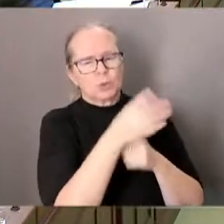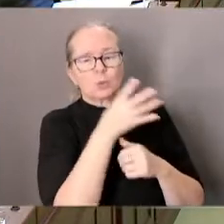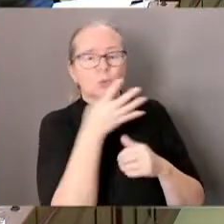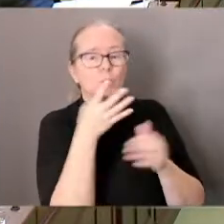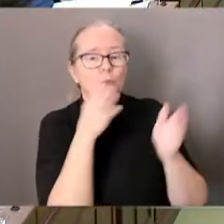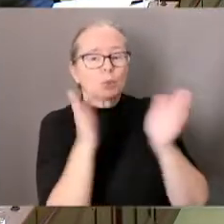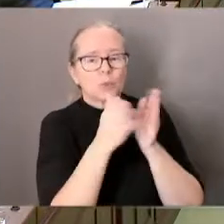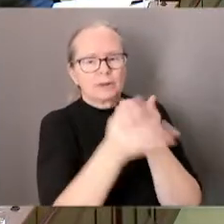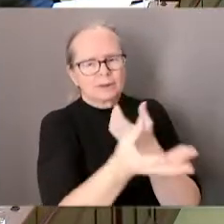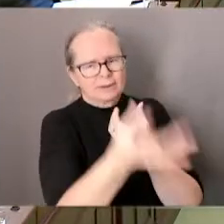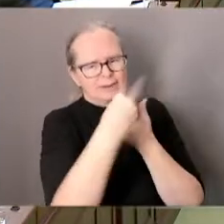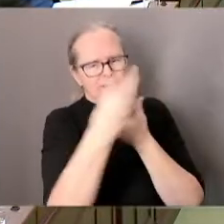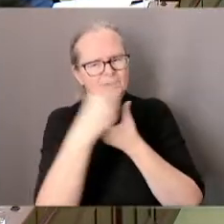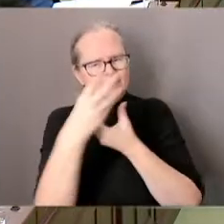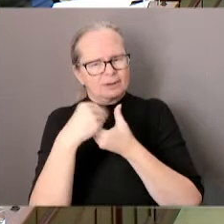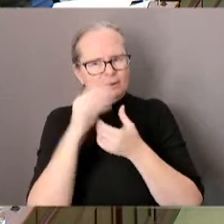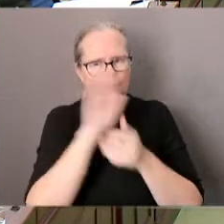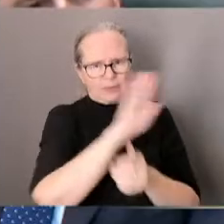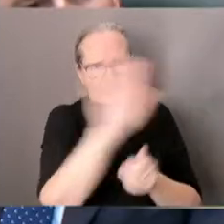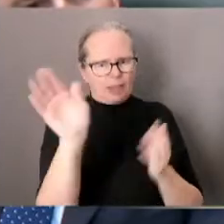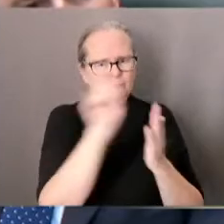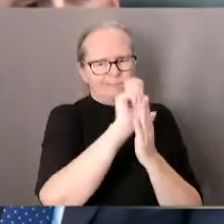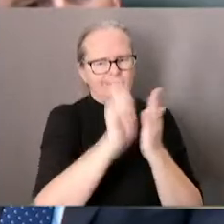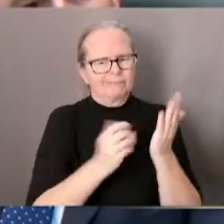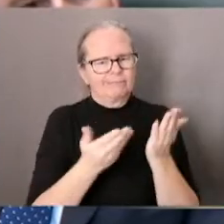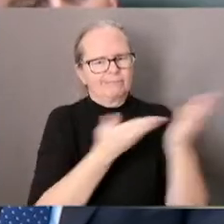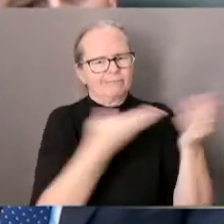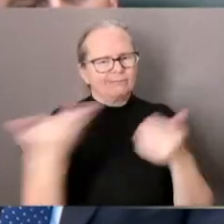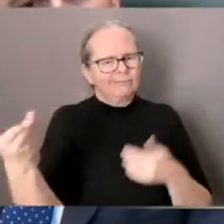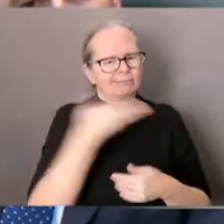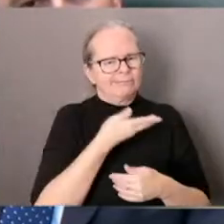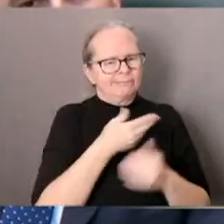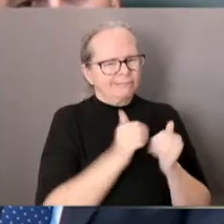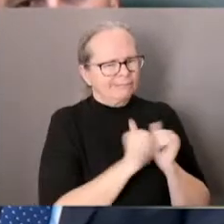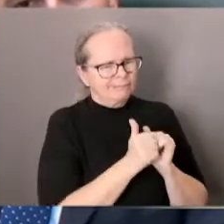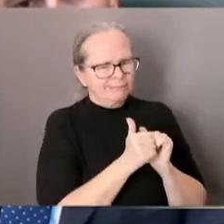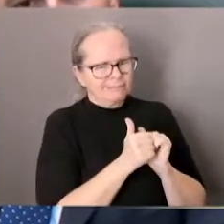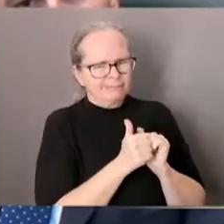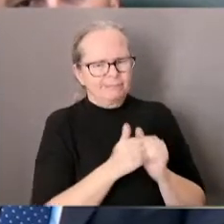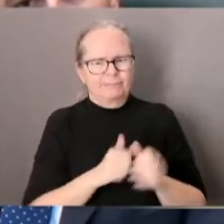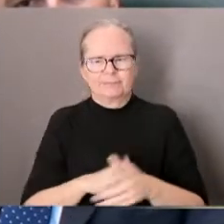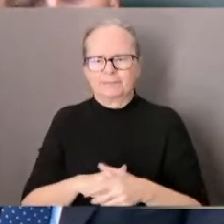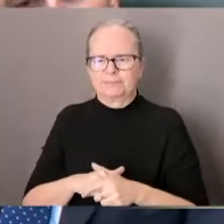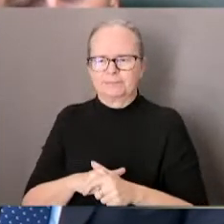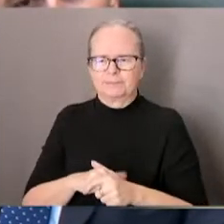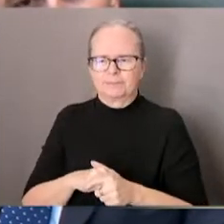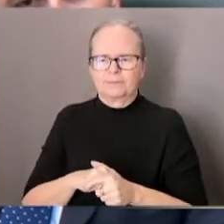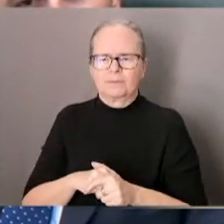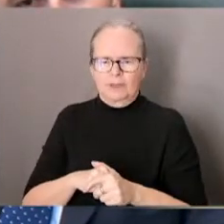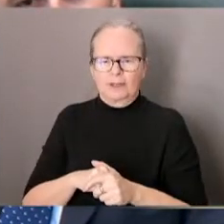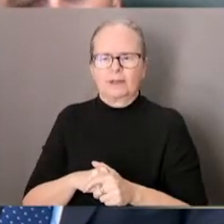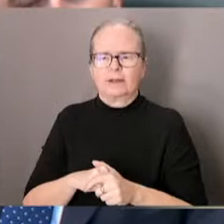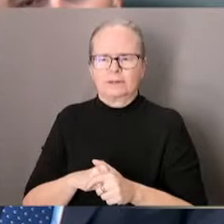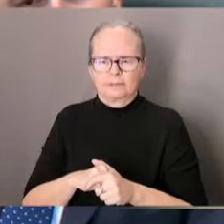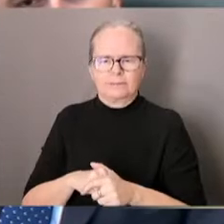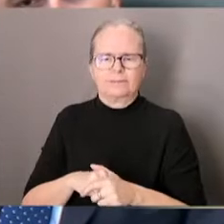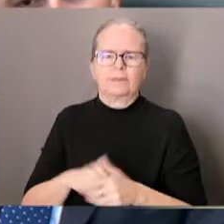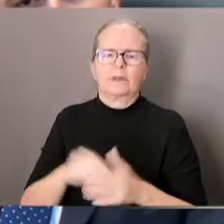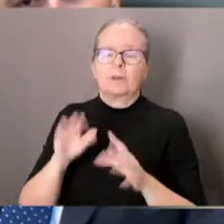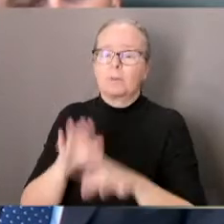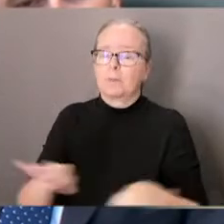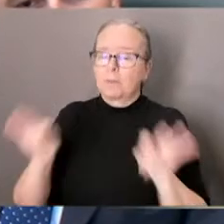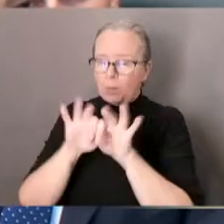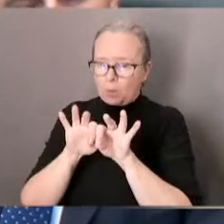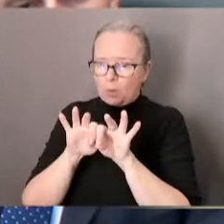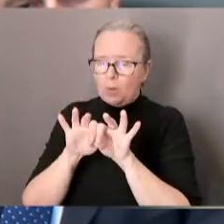the minister of Agriculture and irrigation thank you Mr Speaker well it was very important to us to make sure that this consultation was was very